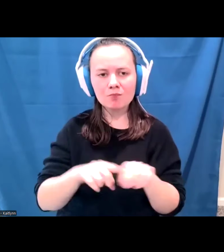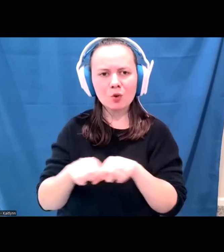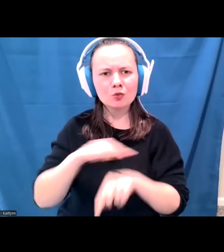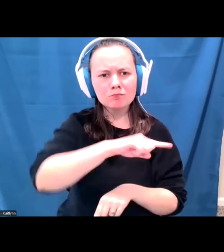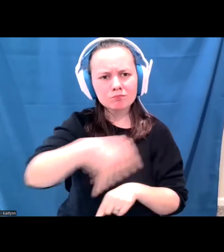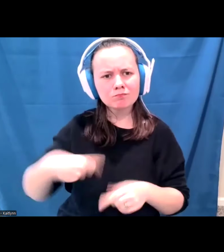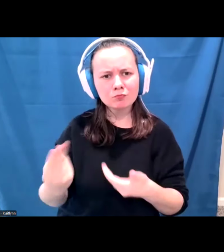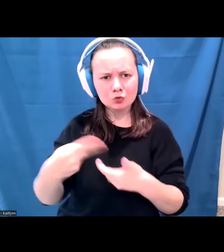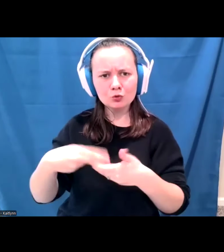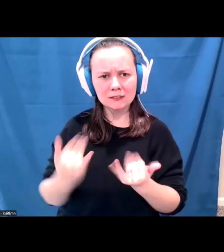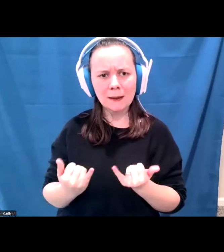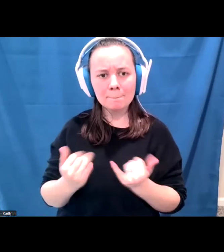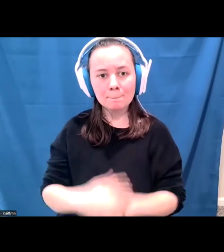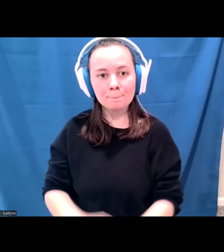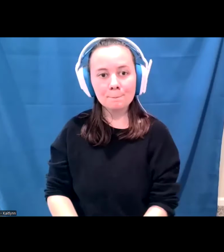us.